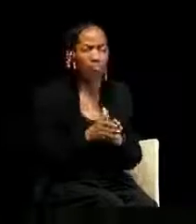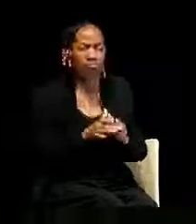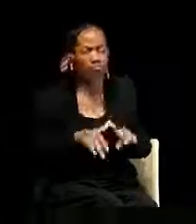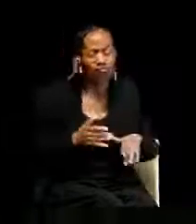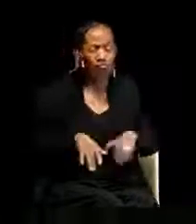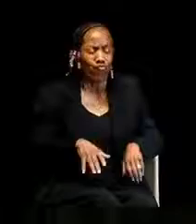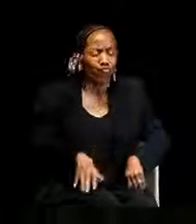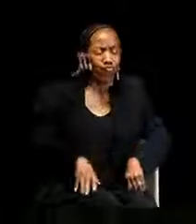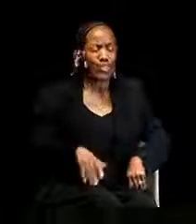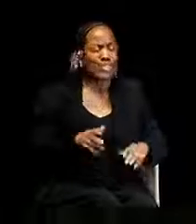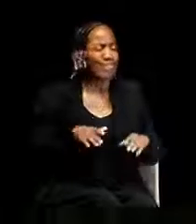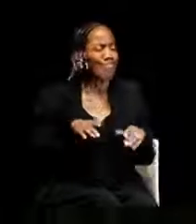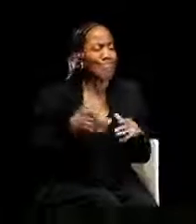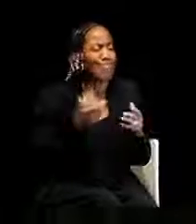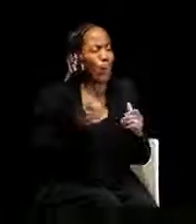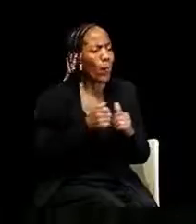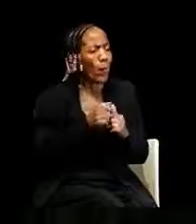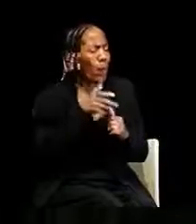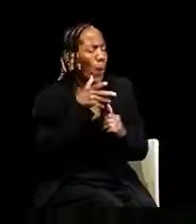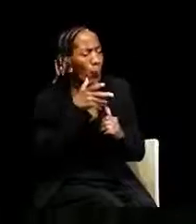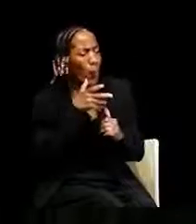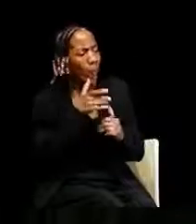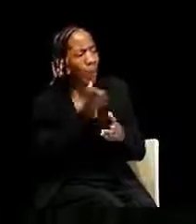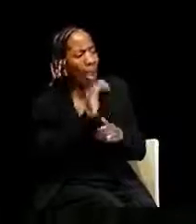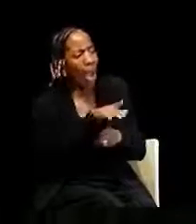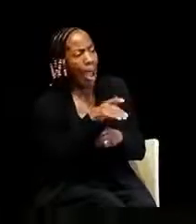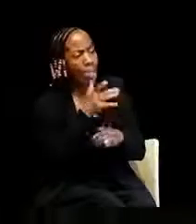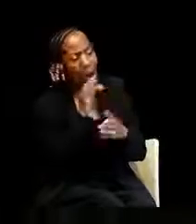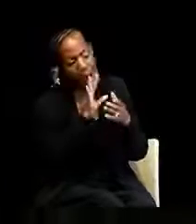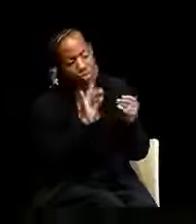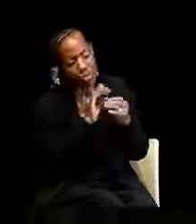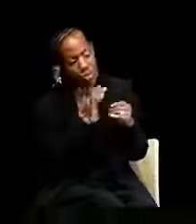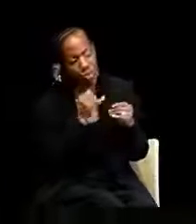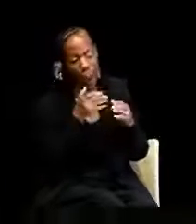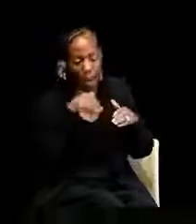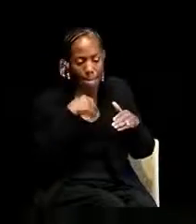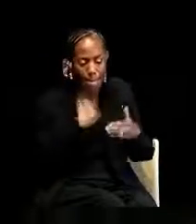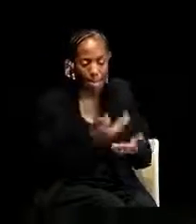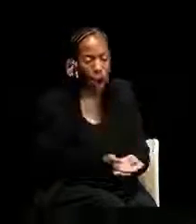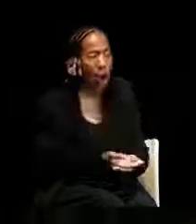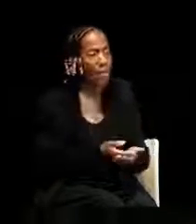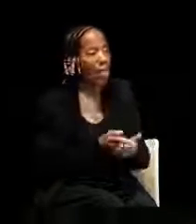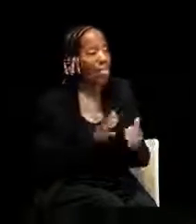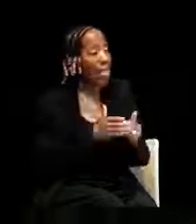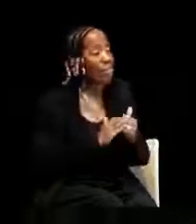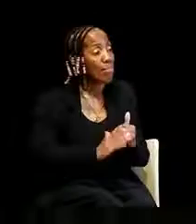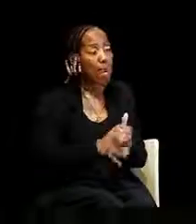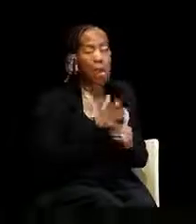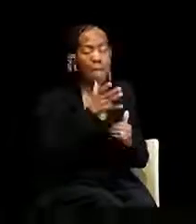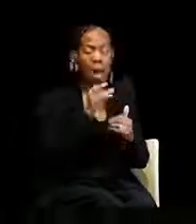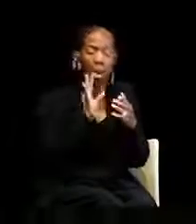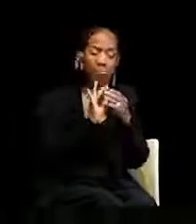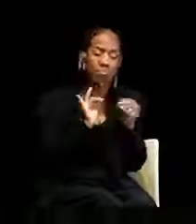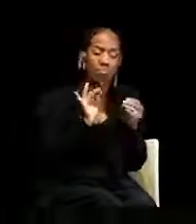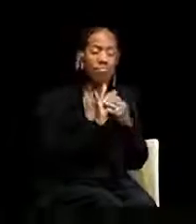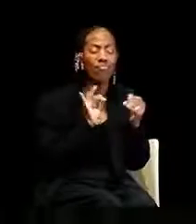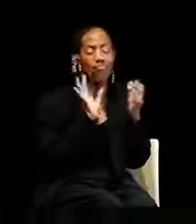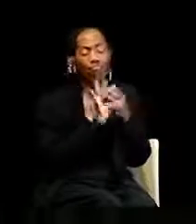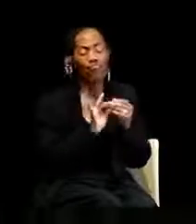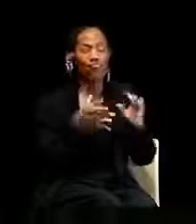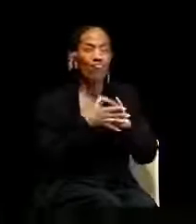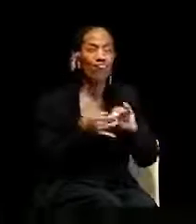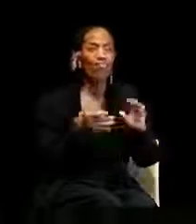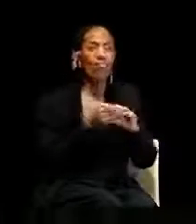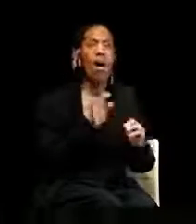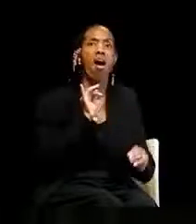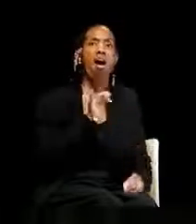time period? And then I would ask her a question, like, tell me the story of my birth. And then from that, she would tell me something about the place. And then I'd be